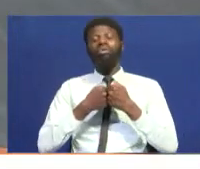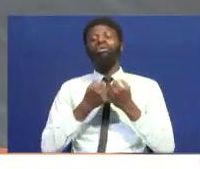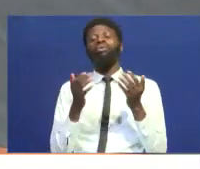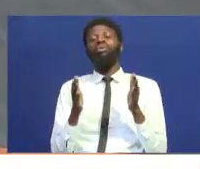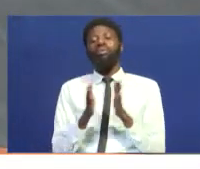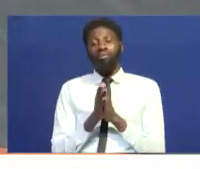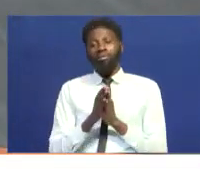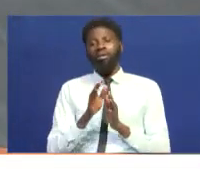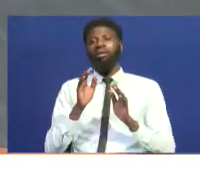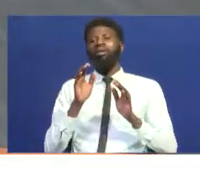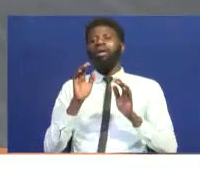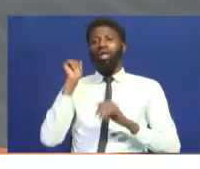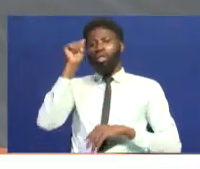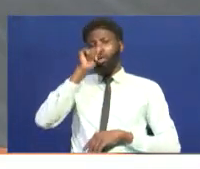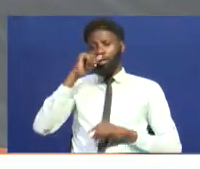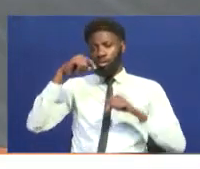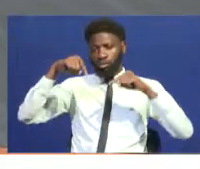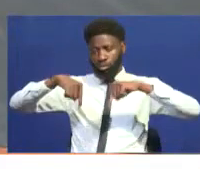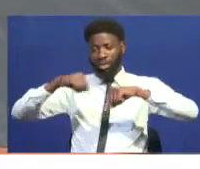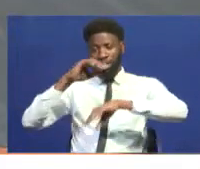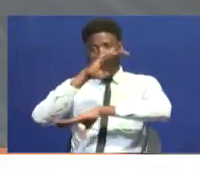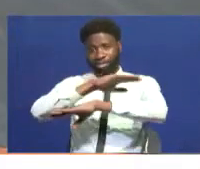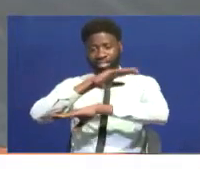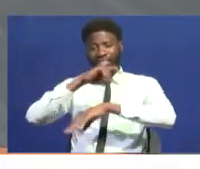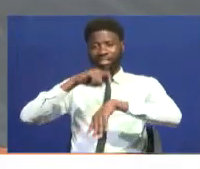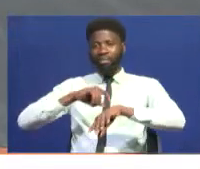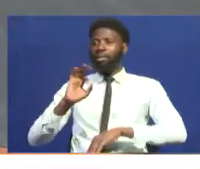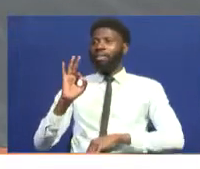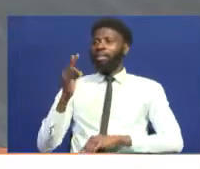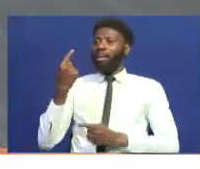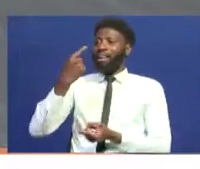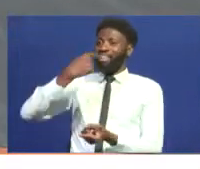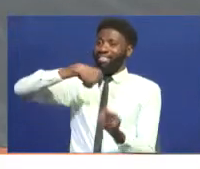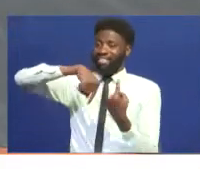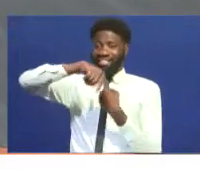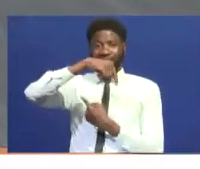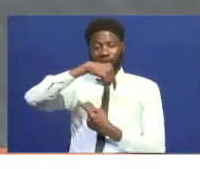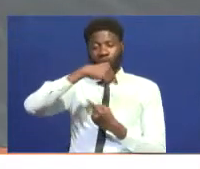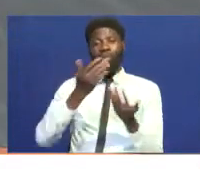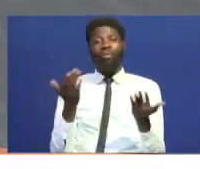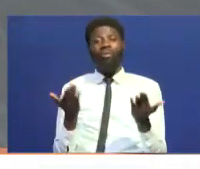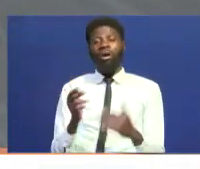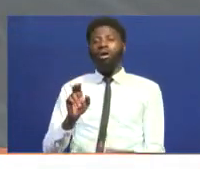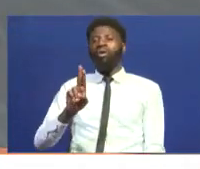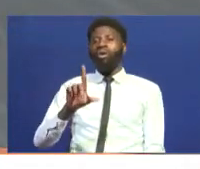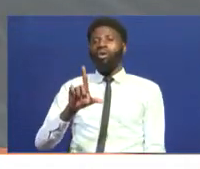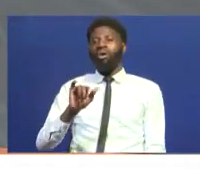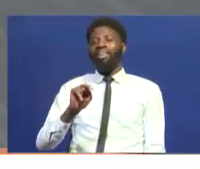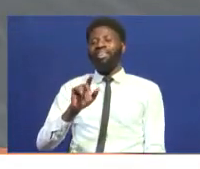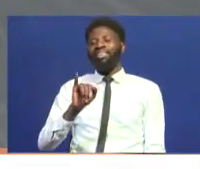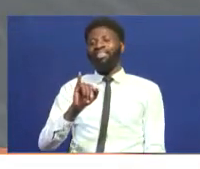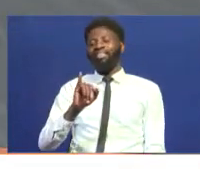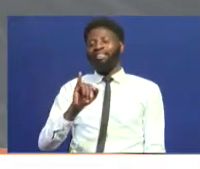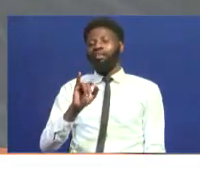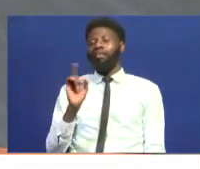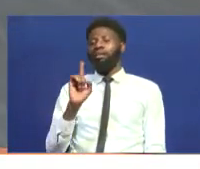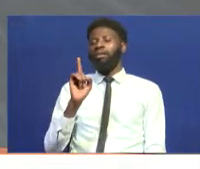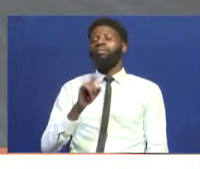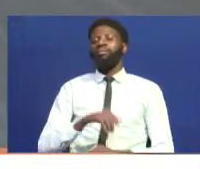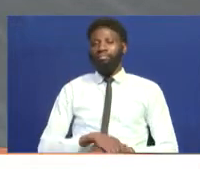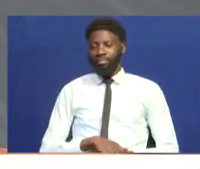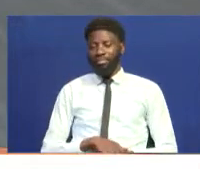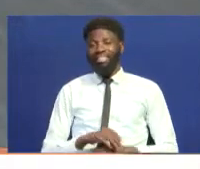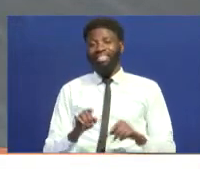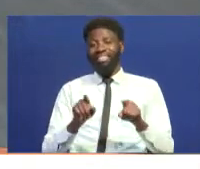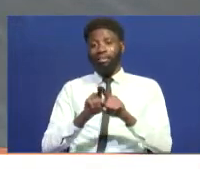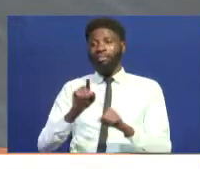crucial 2024 World Cup qualifiers third round second leg tie at the Ulinzi Sports Complex in Nairobi. Meanwhile,